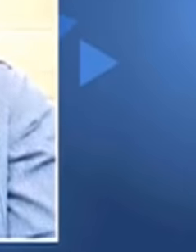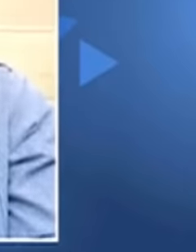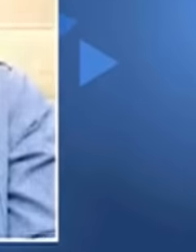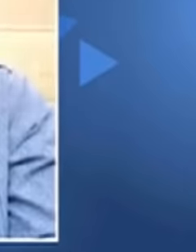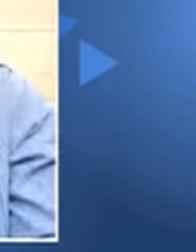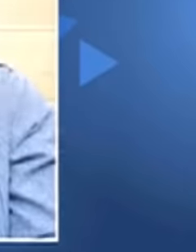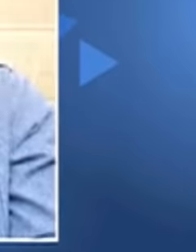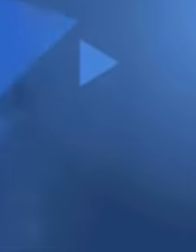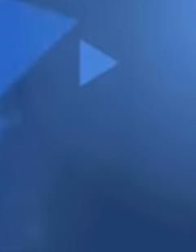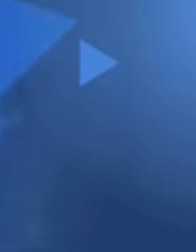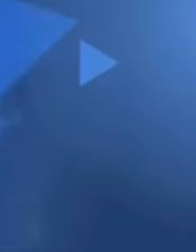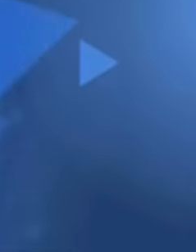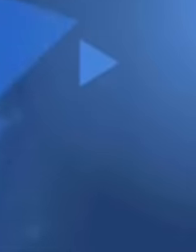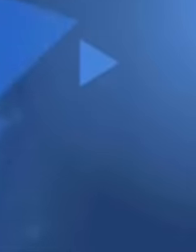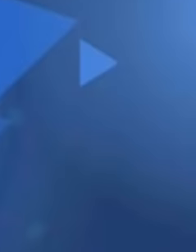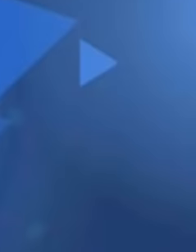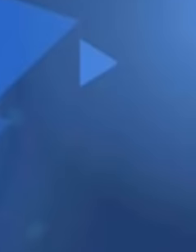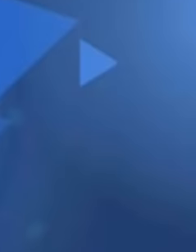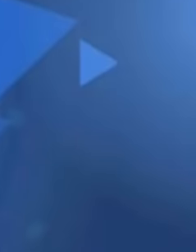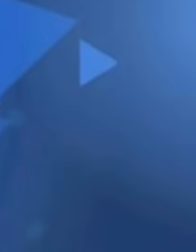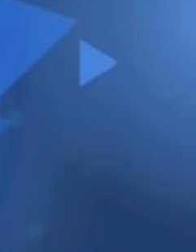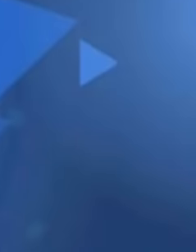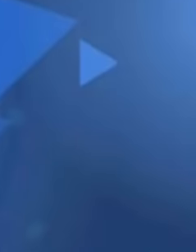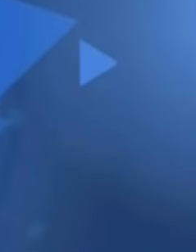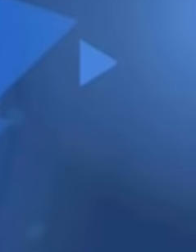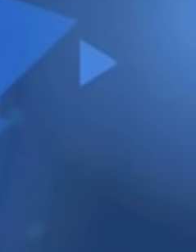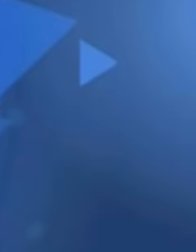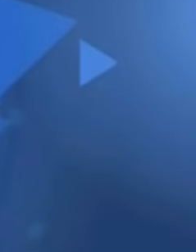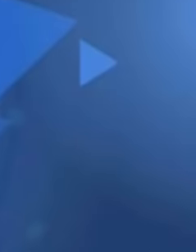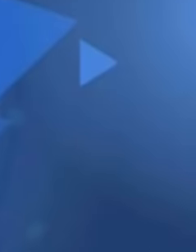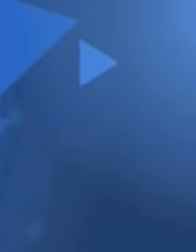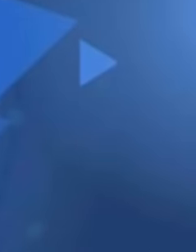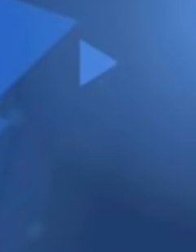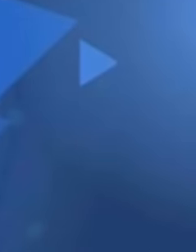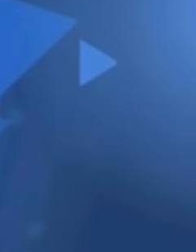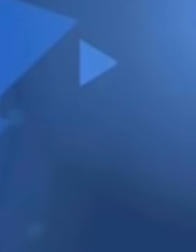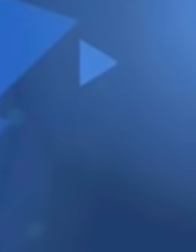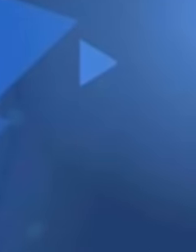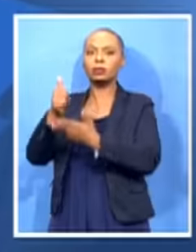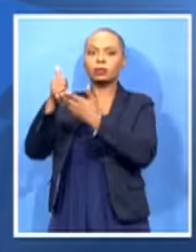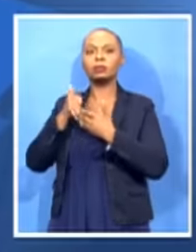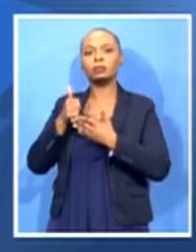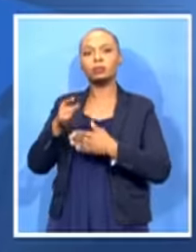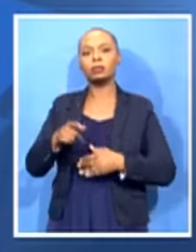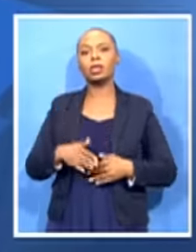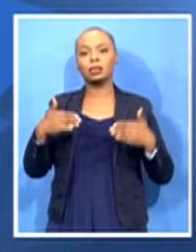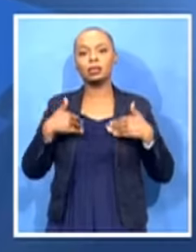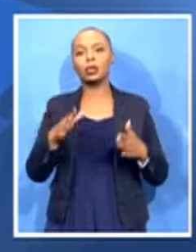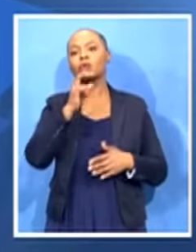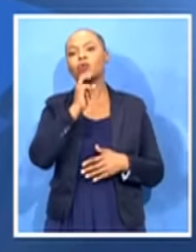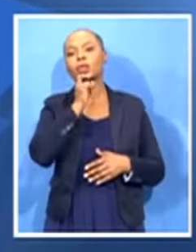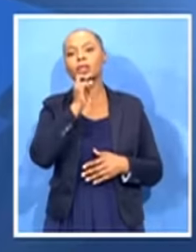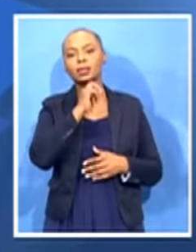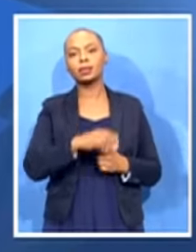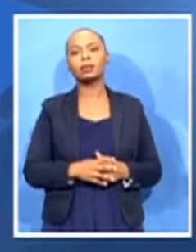The field hospitals definitely are assisting. We have started to use them. We actually are reconsidering